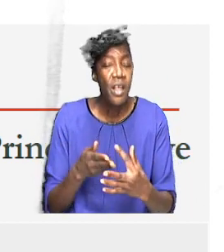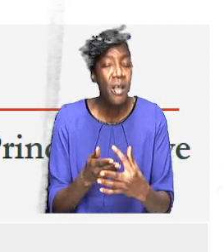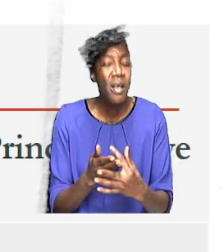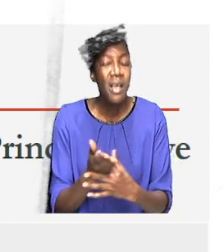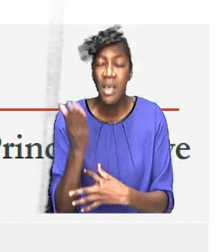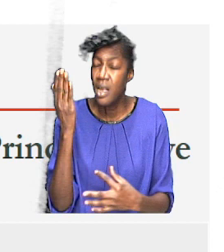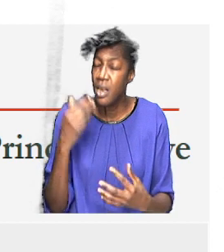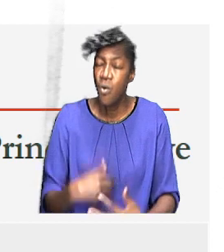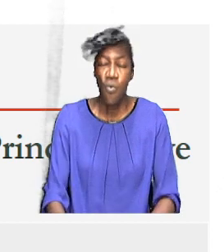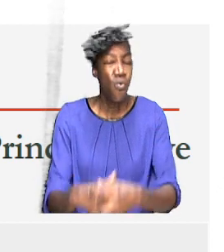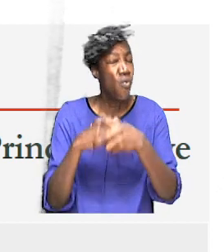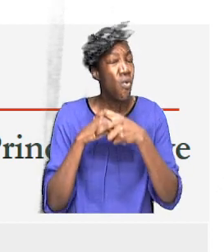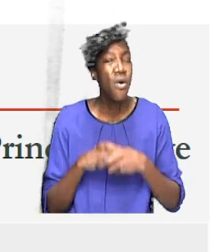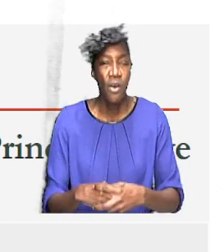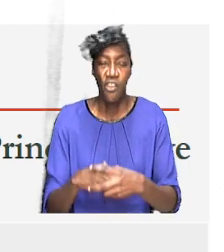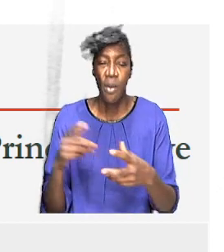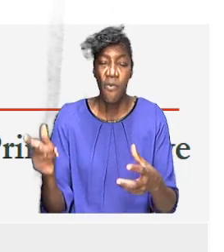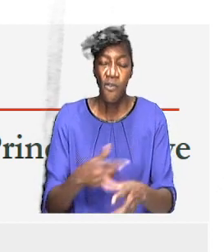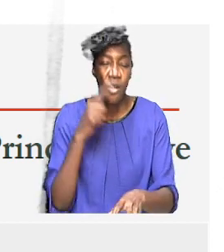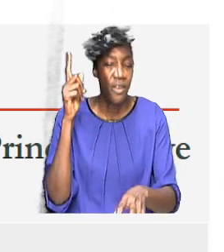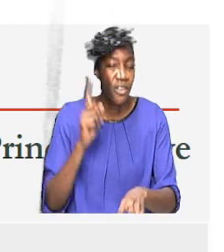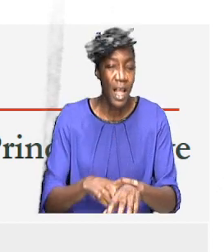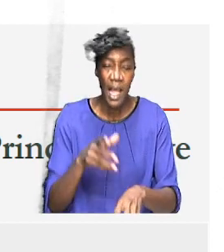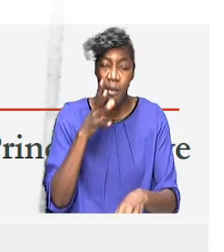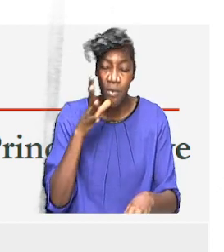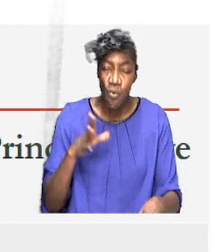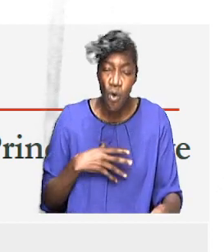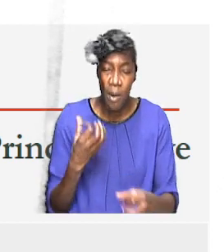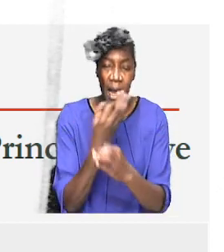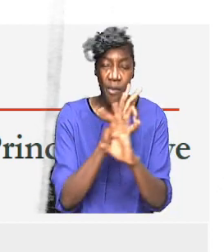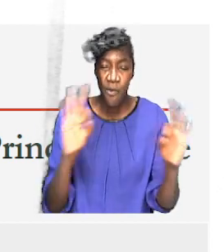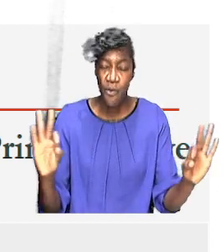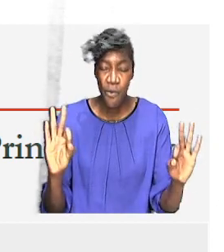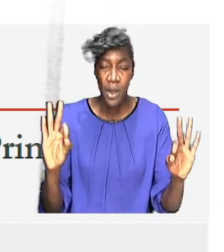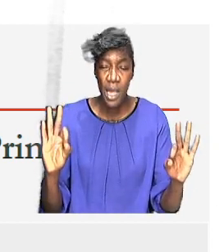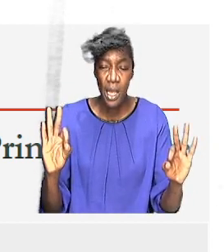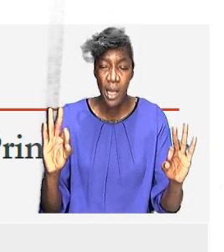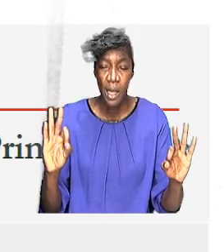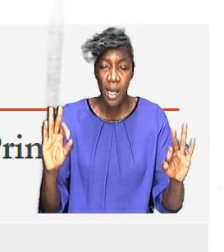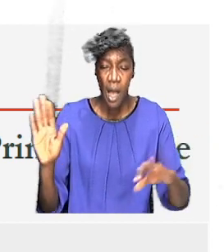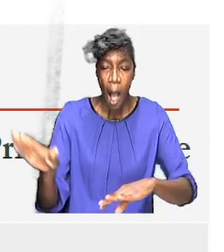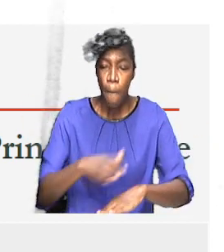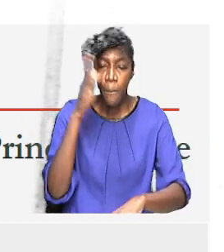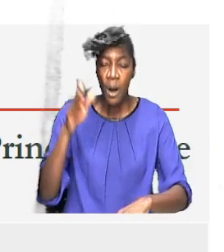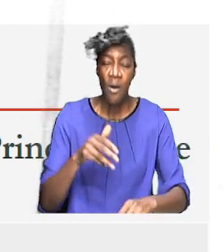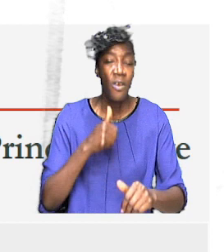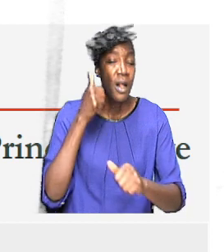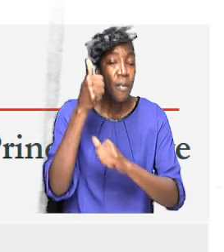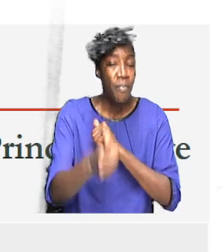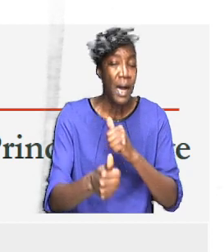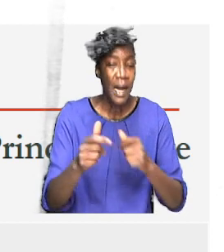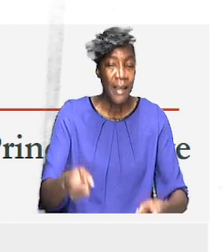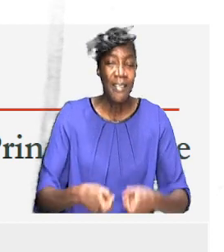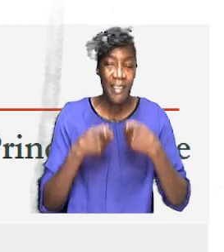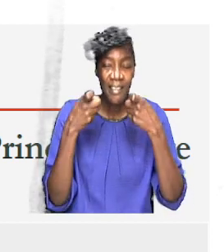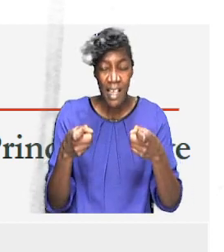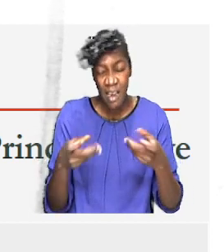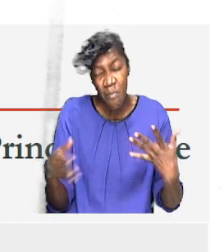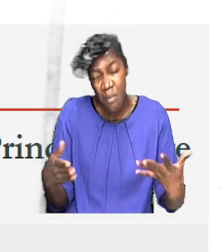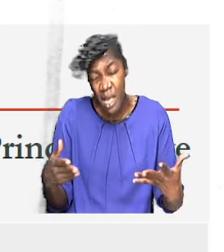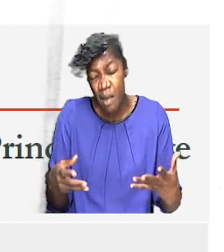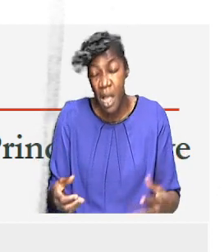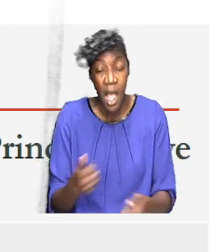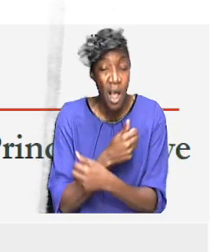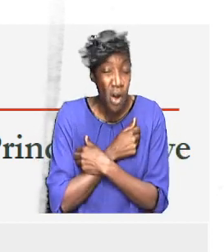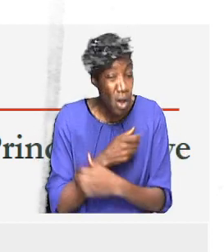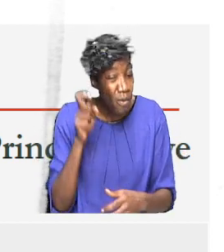in her life, was free over her past sin. She would probably have been promiscuous, but